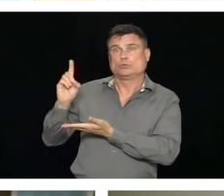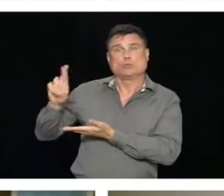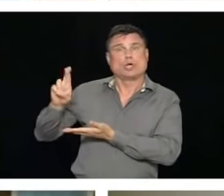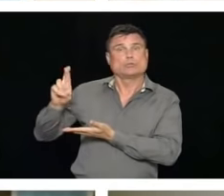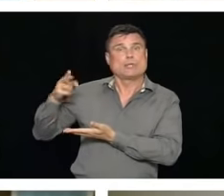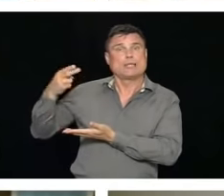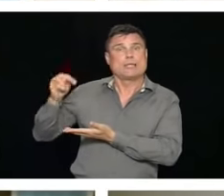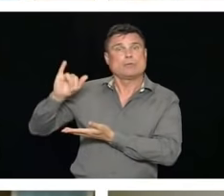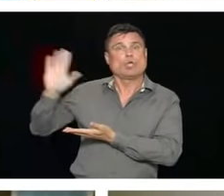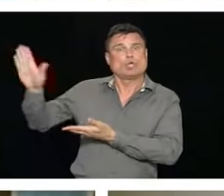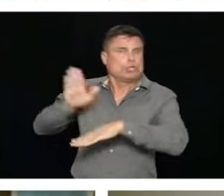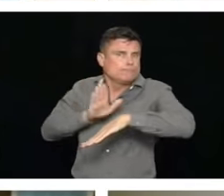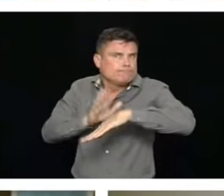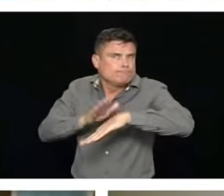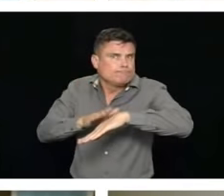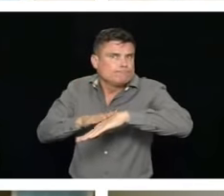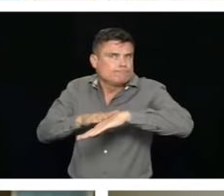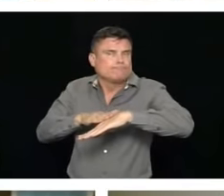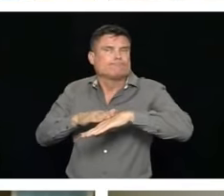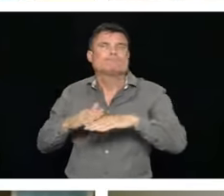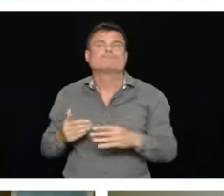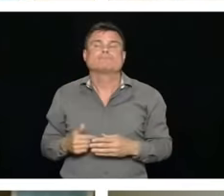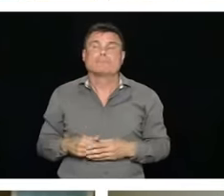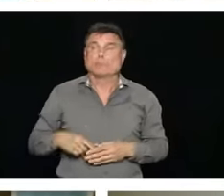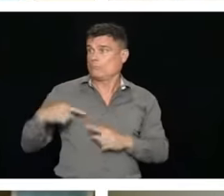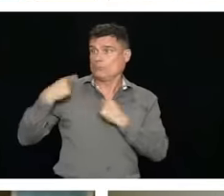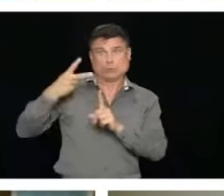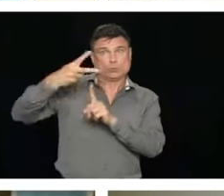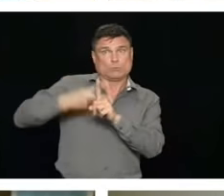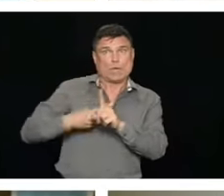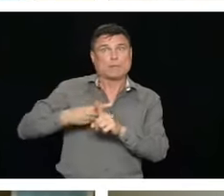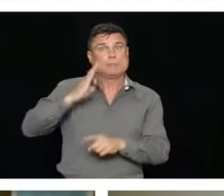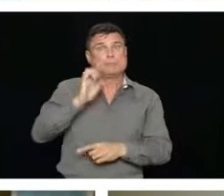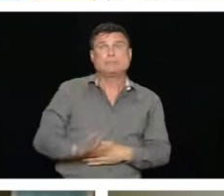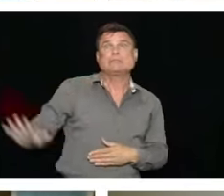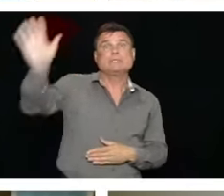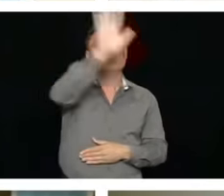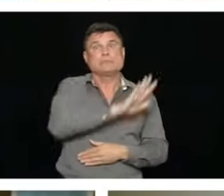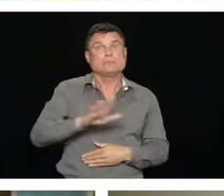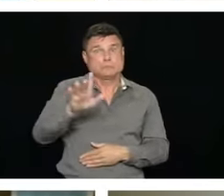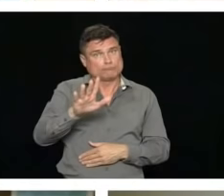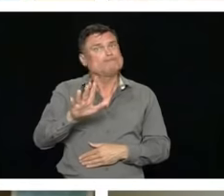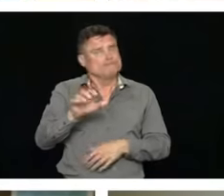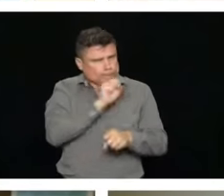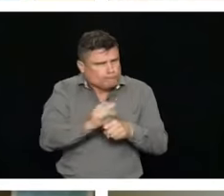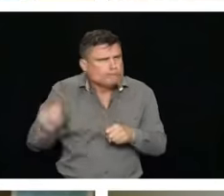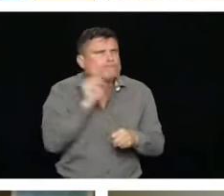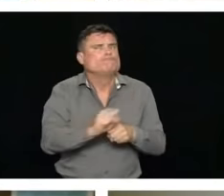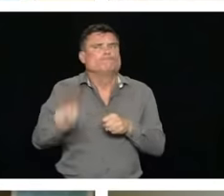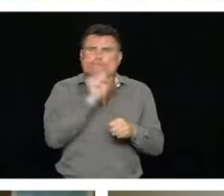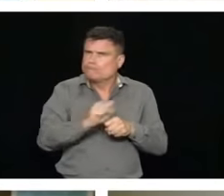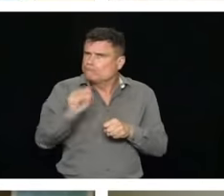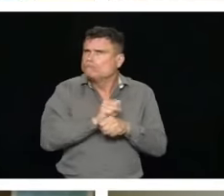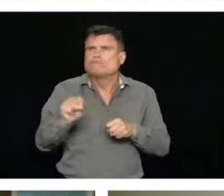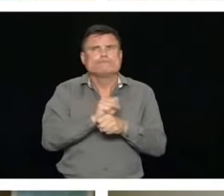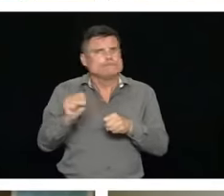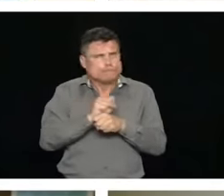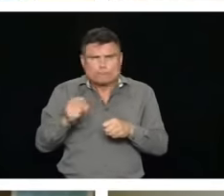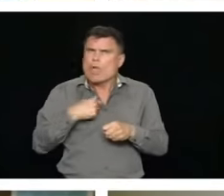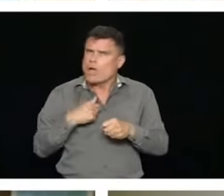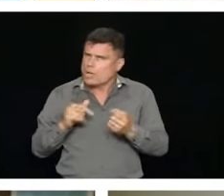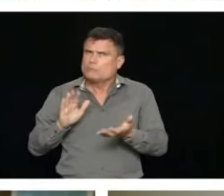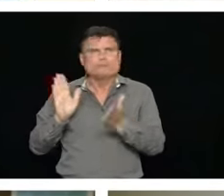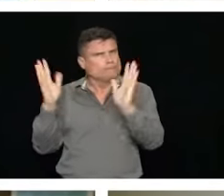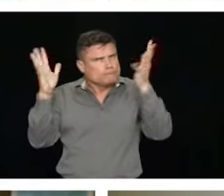well. And so I want to give everyone a virtual high five on that. And it's a moment of celebration that I